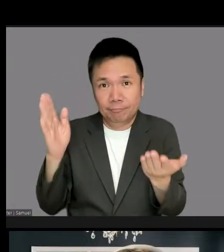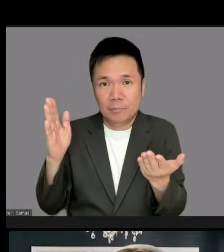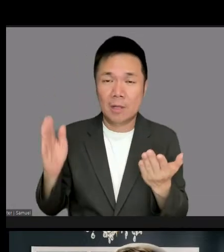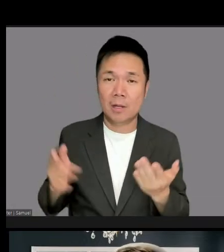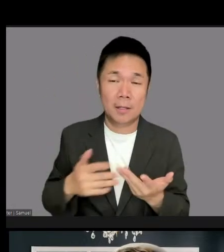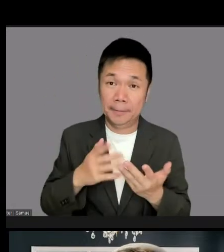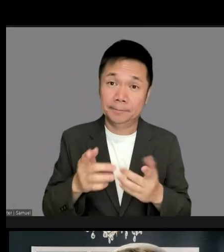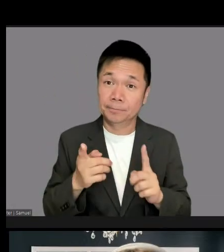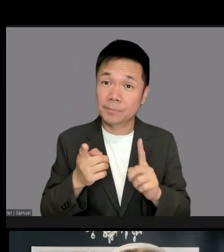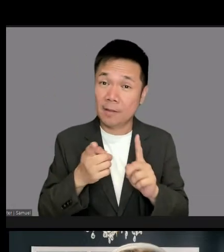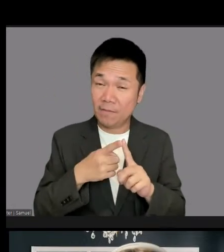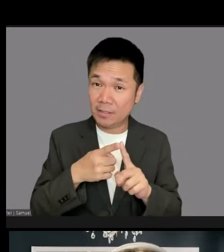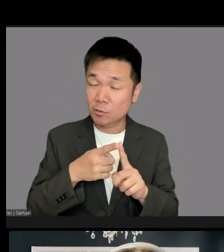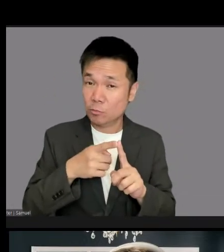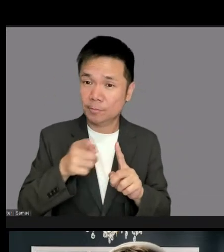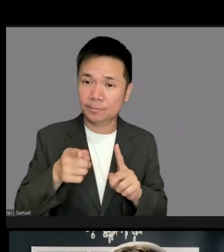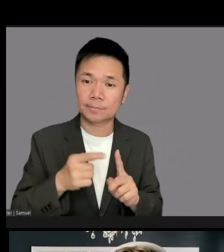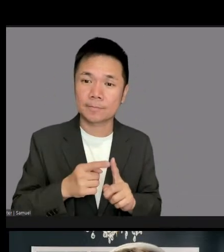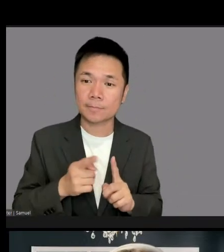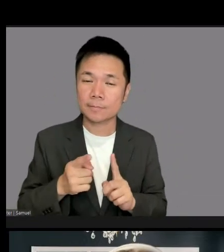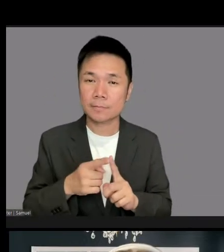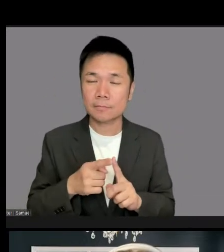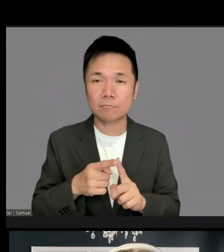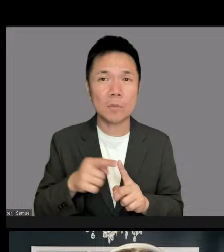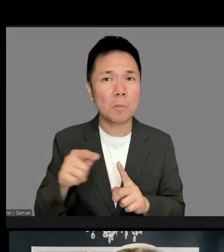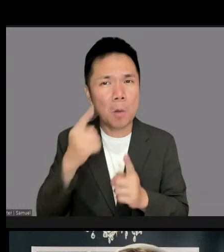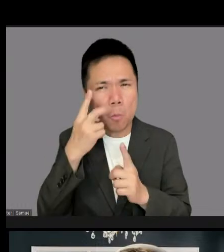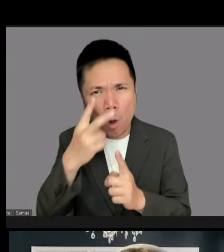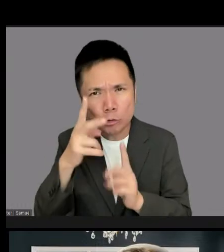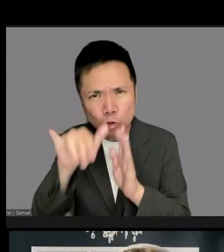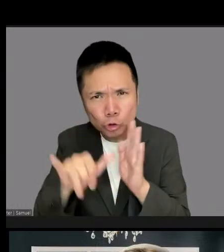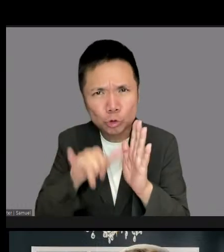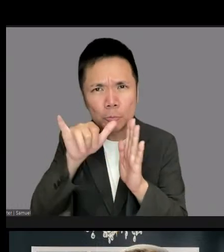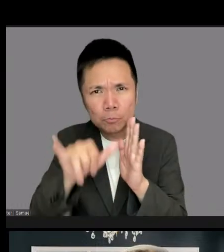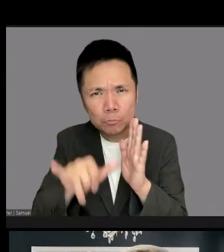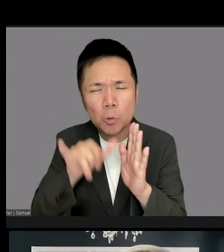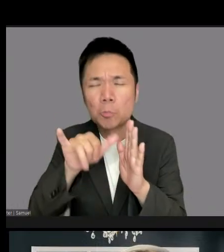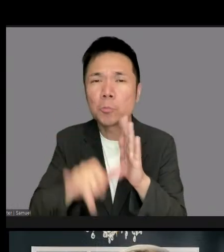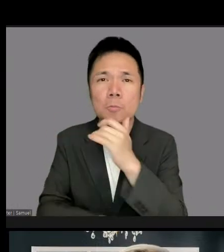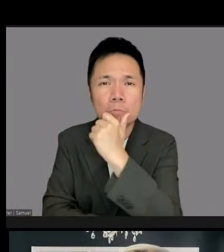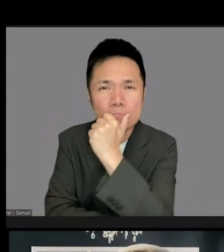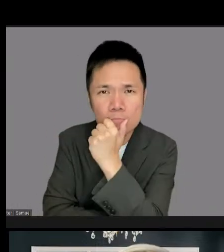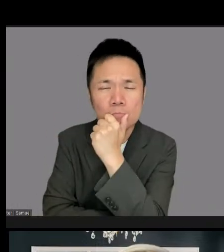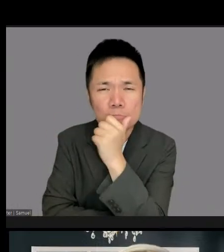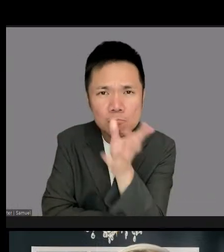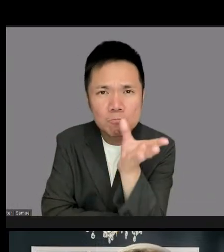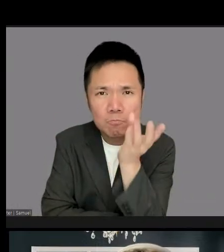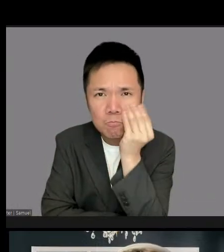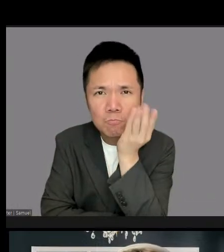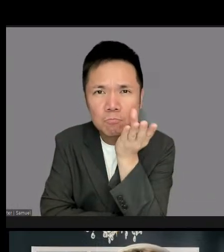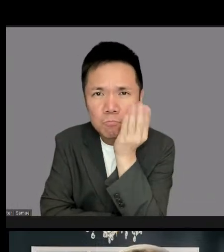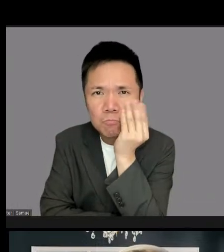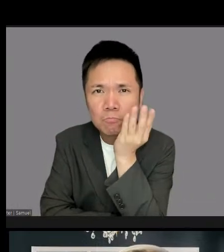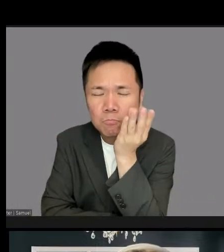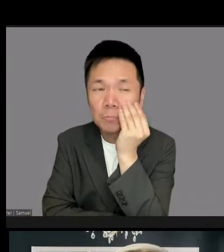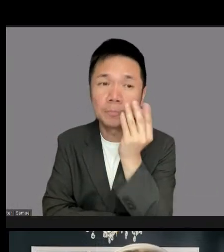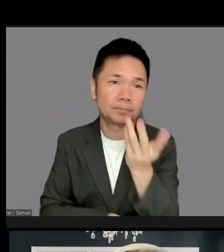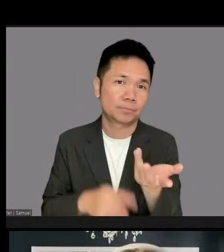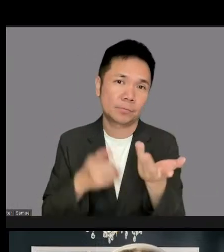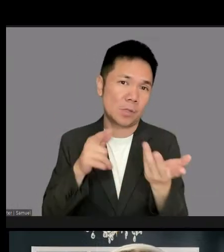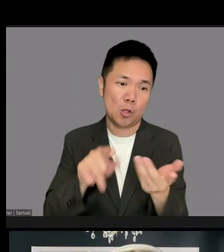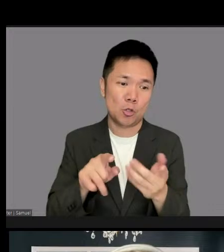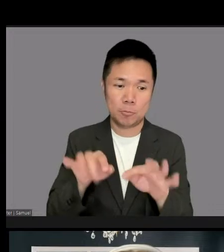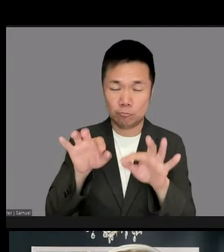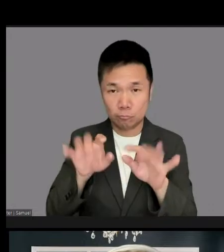want to at least watch some YouTube videos, or if you have some of the access to some of these on your own devices,